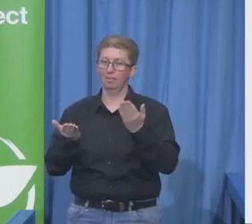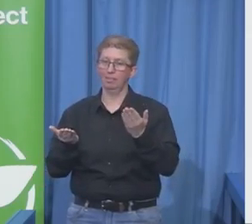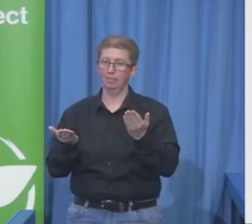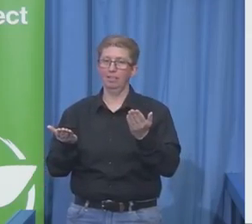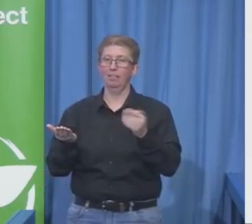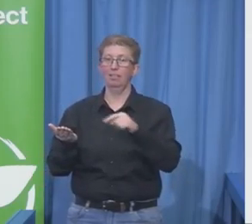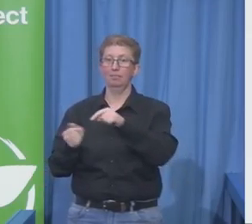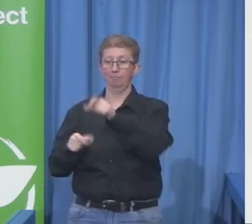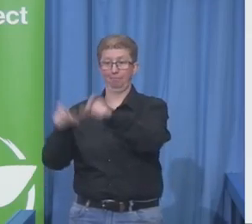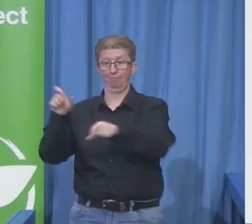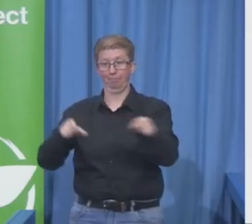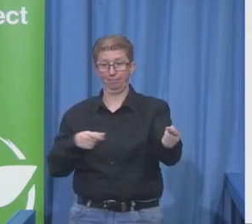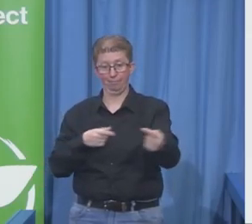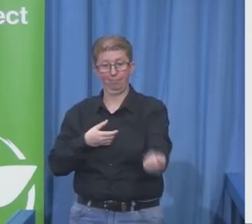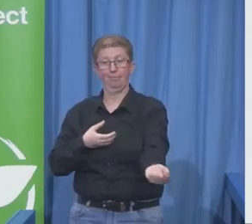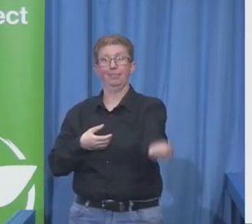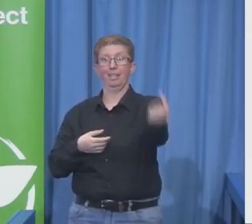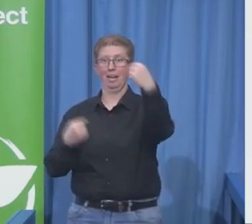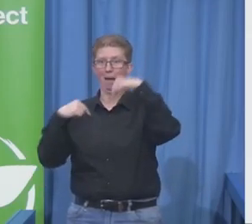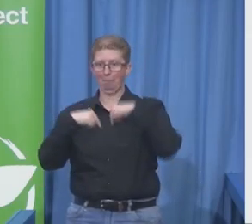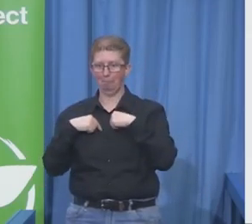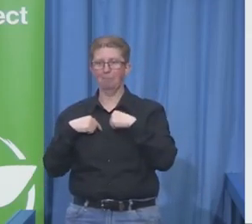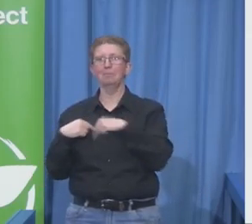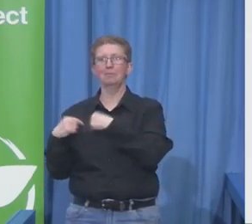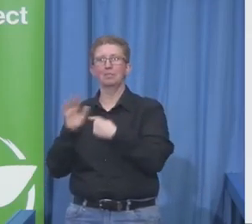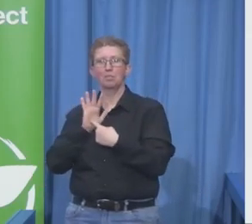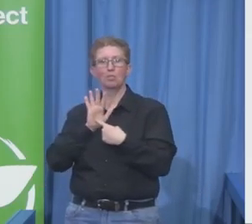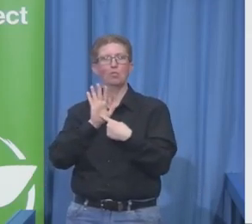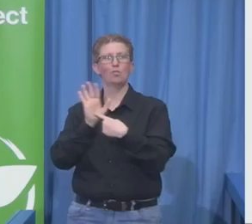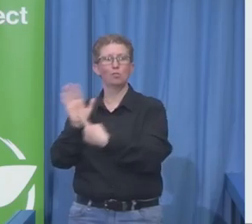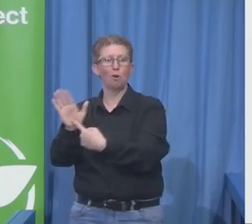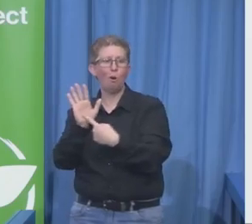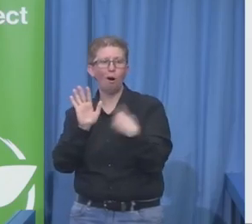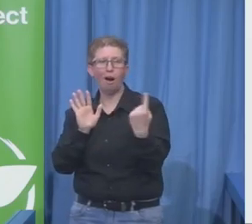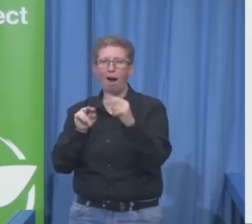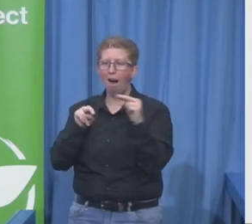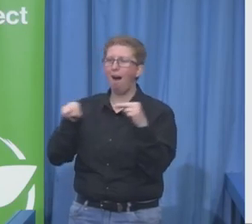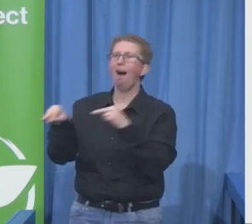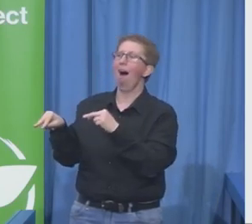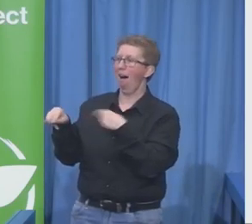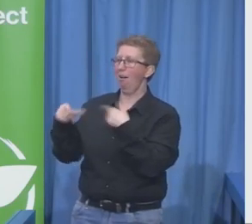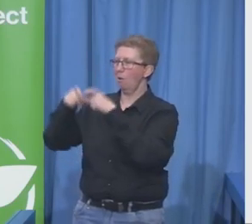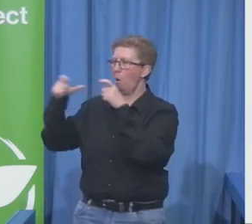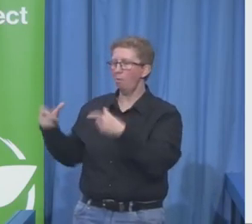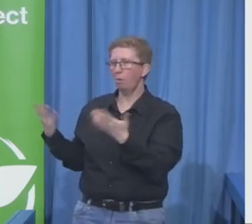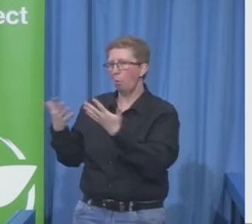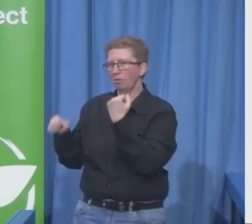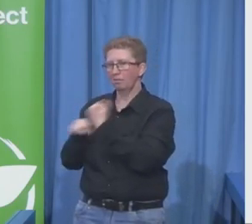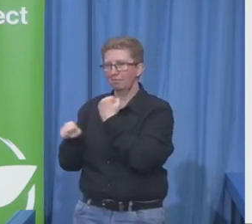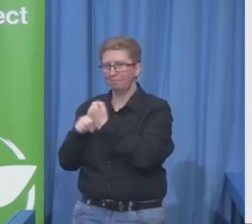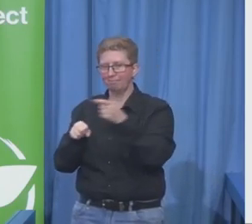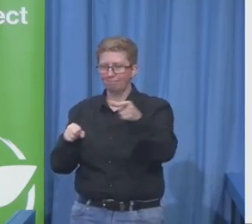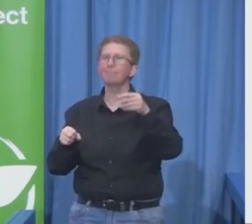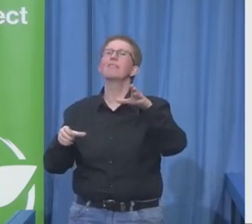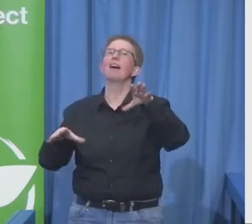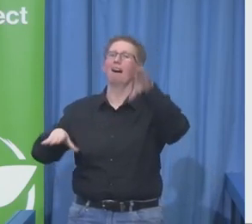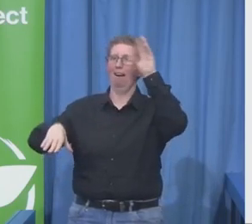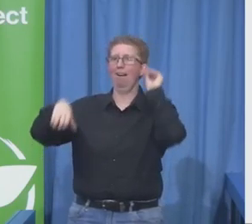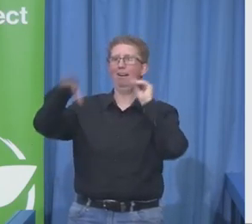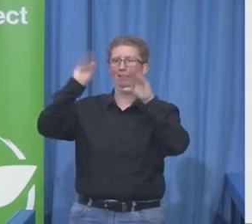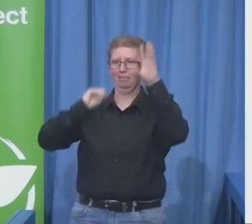them internships from 3 to 6 months. They, if they like it, they continue and we absorb them